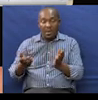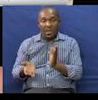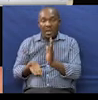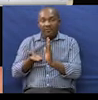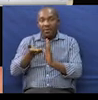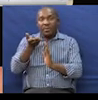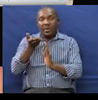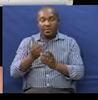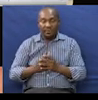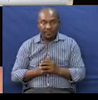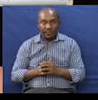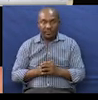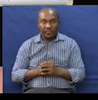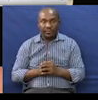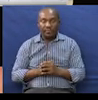development.